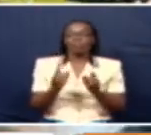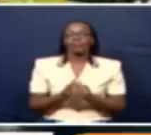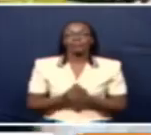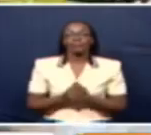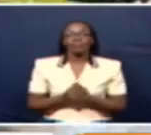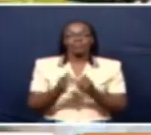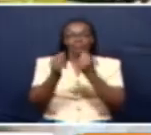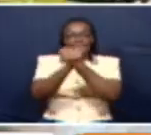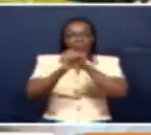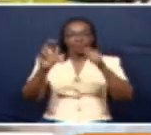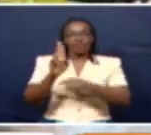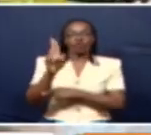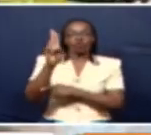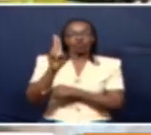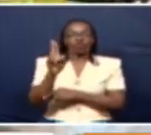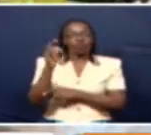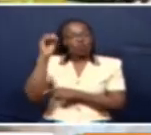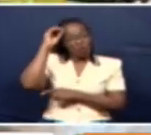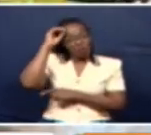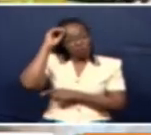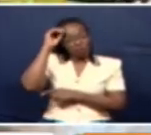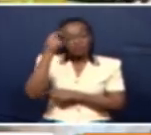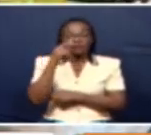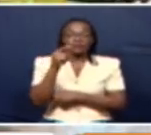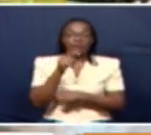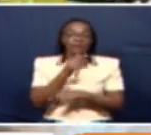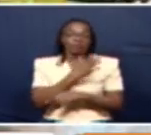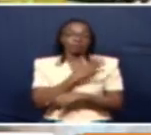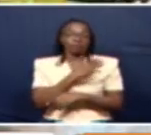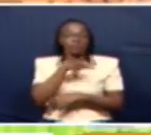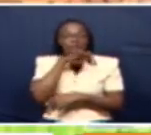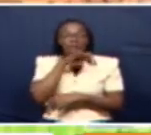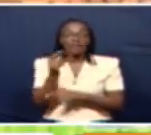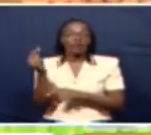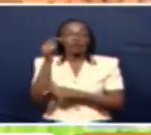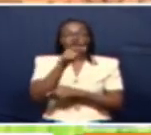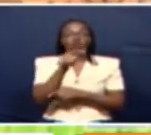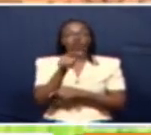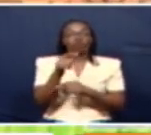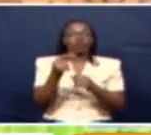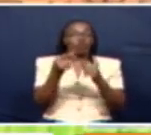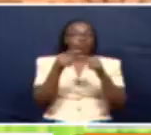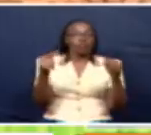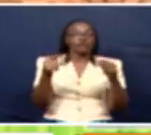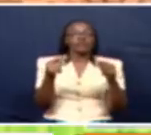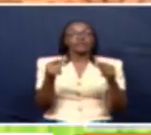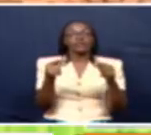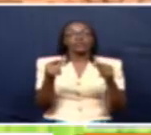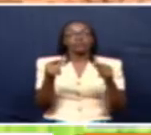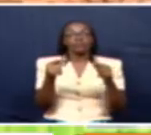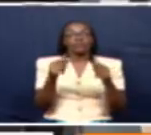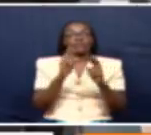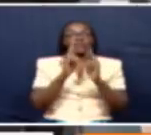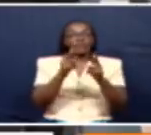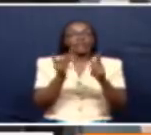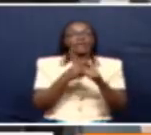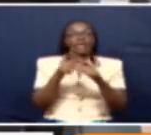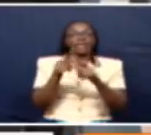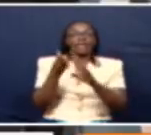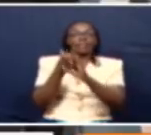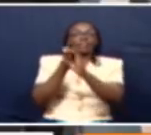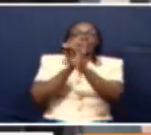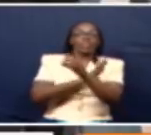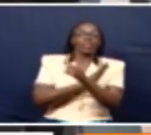that NASA leader Raila Odinga went to court to challenge the presidential poll results and then withdrew from the race after he won in